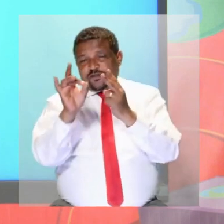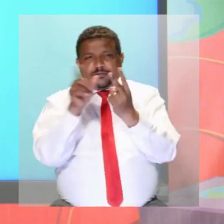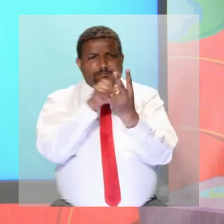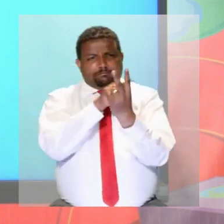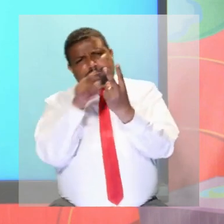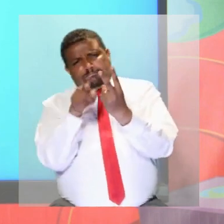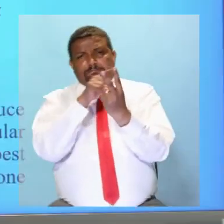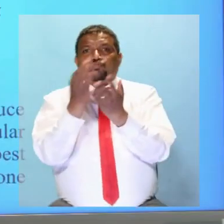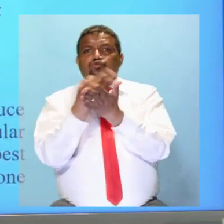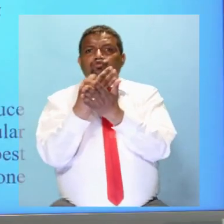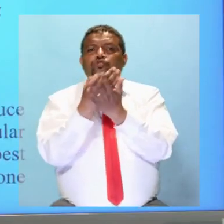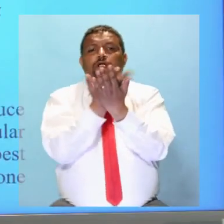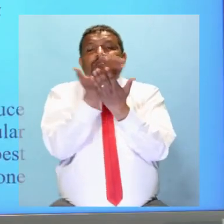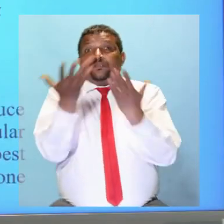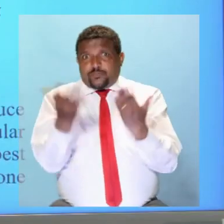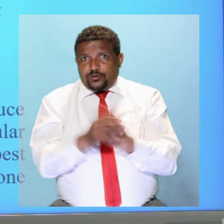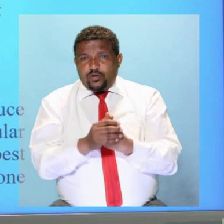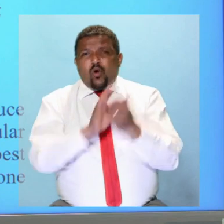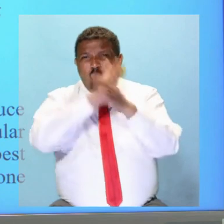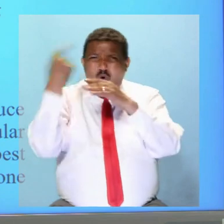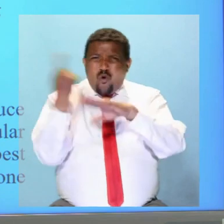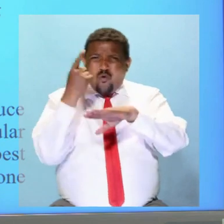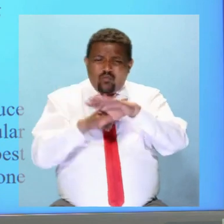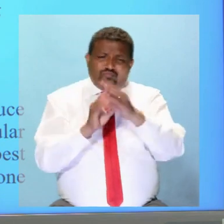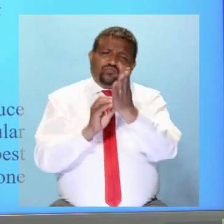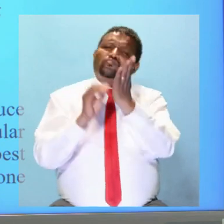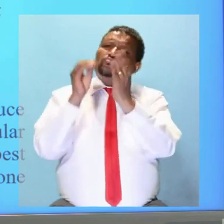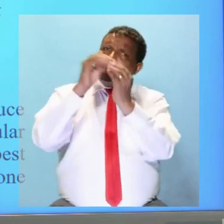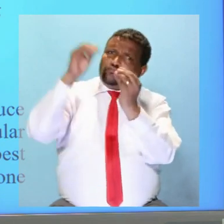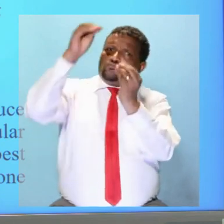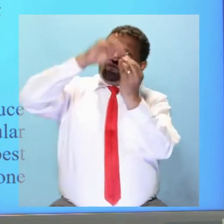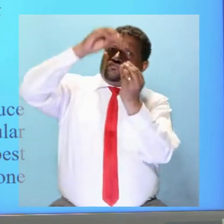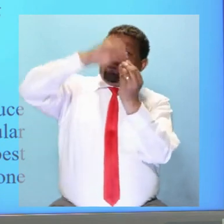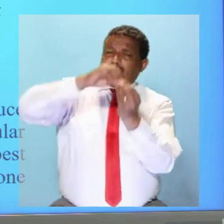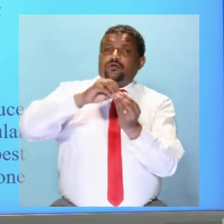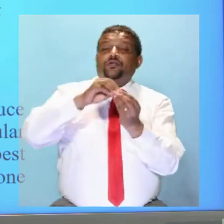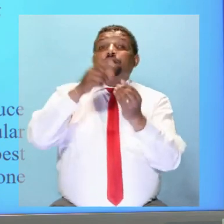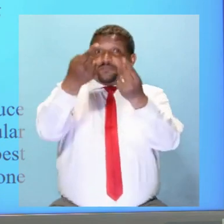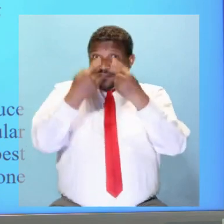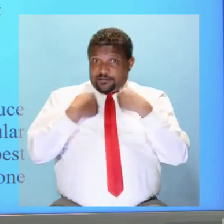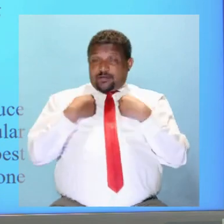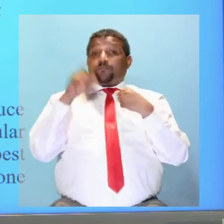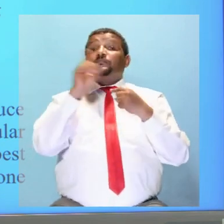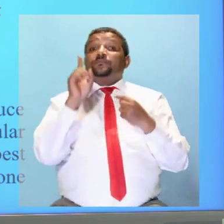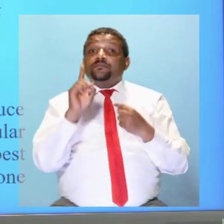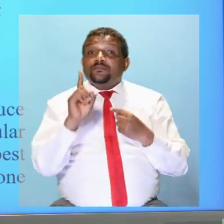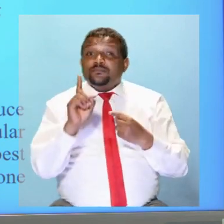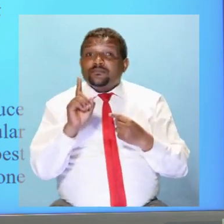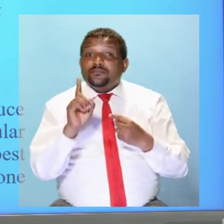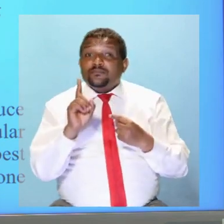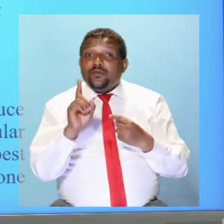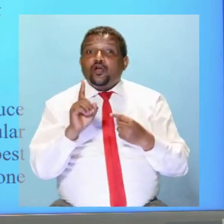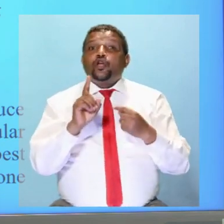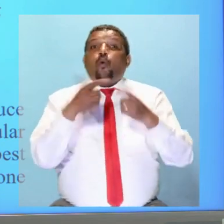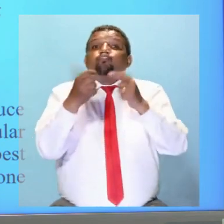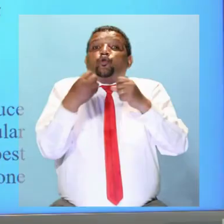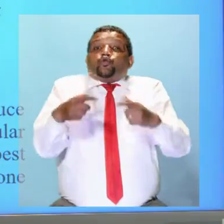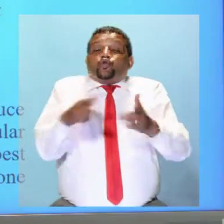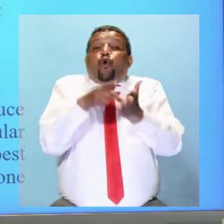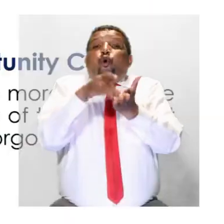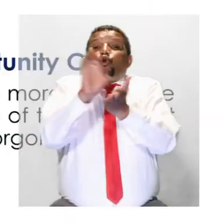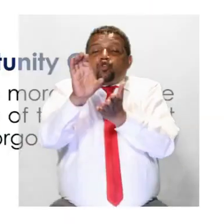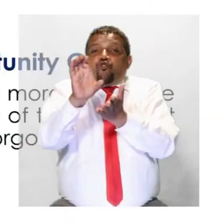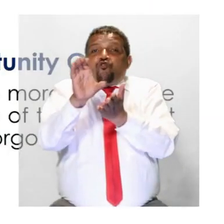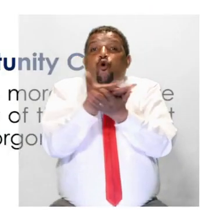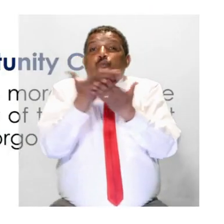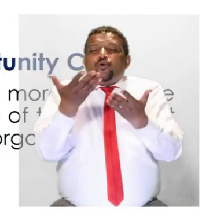choose or produce a commodity will always increase. Simply, it tells us the opportunity cost of a